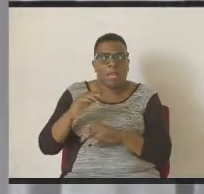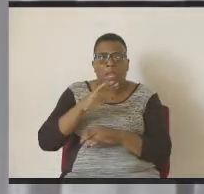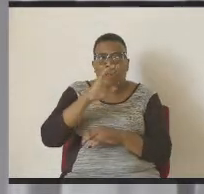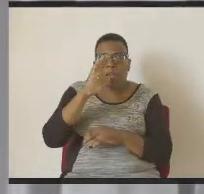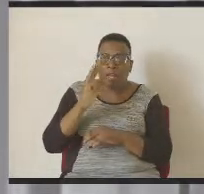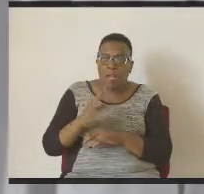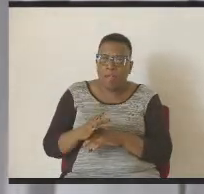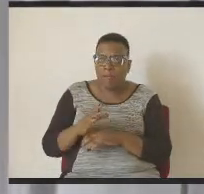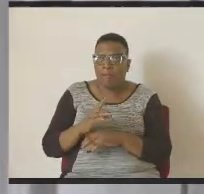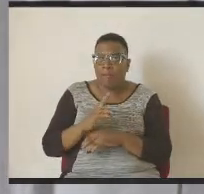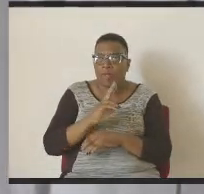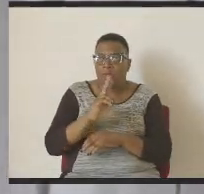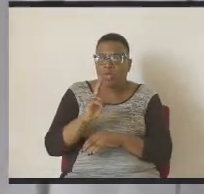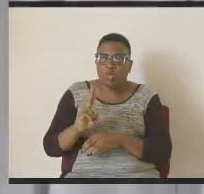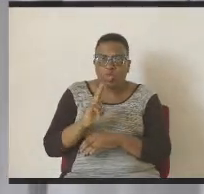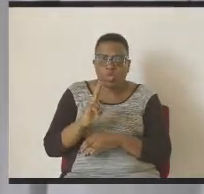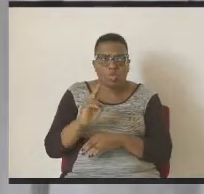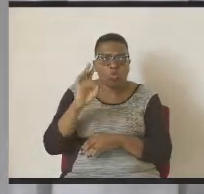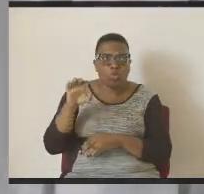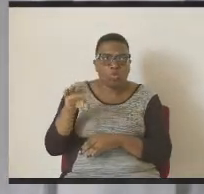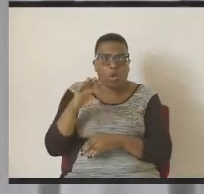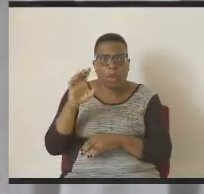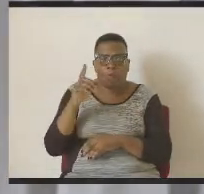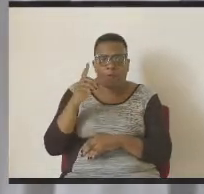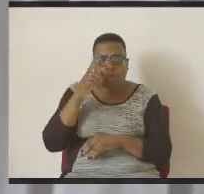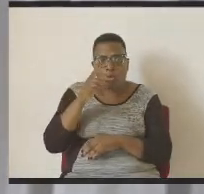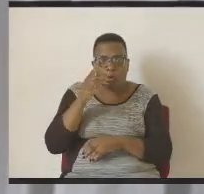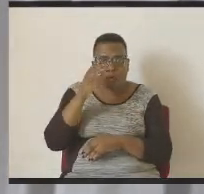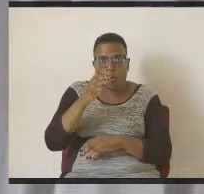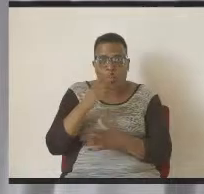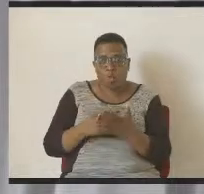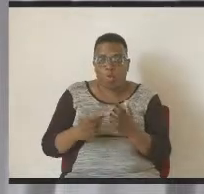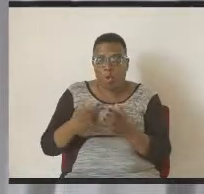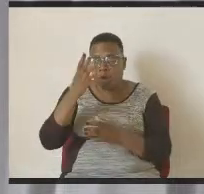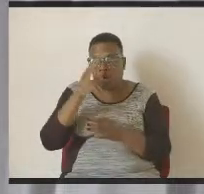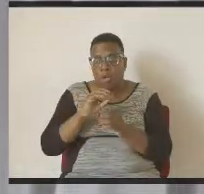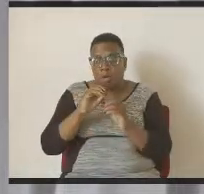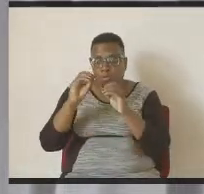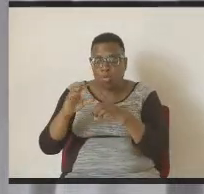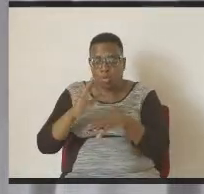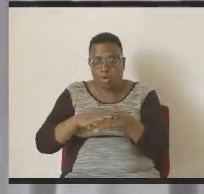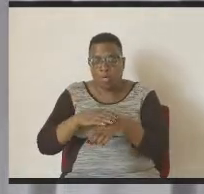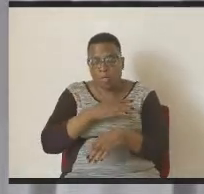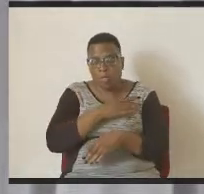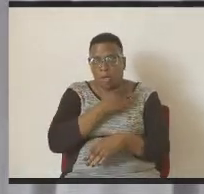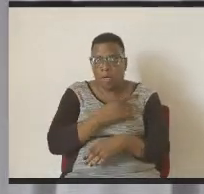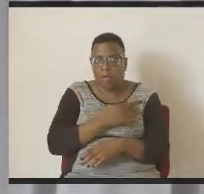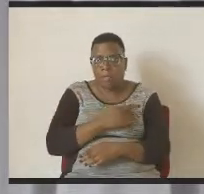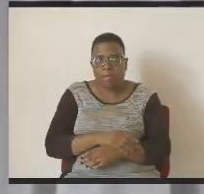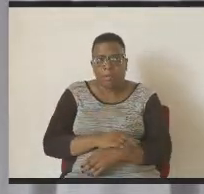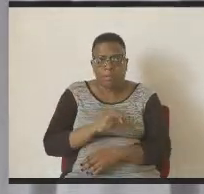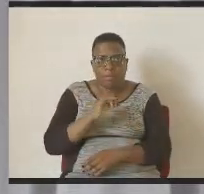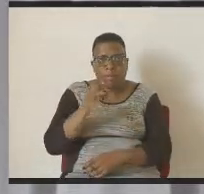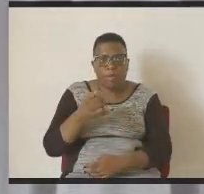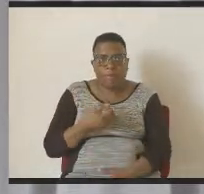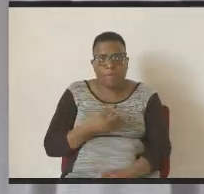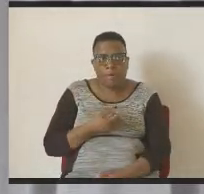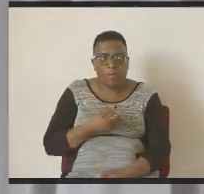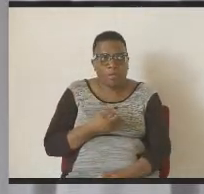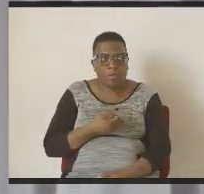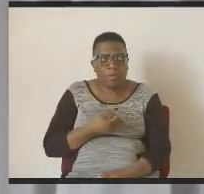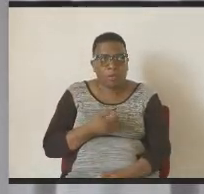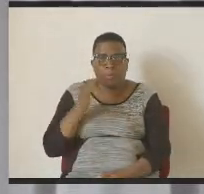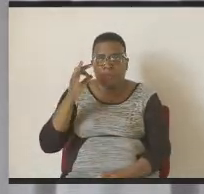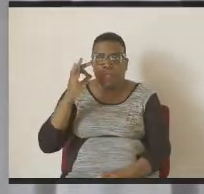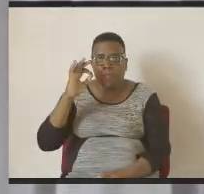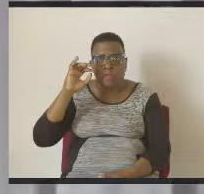Calvary. And we look forward to what God has laid on his heart. So without further ado, invite Pastor